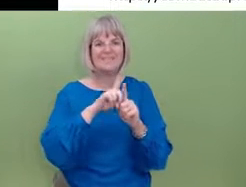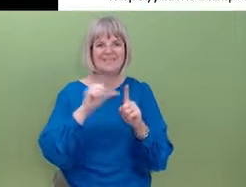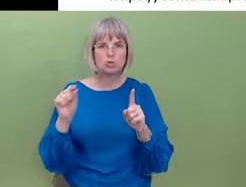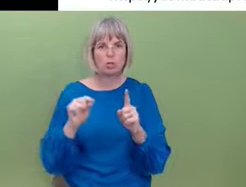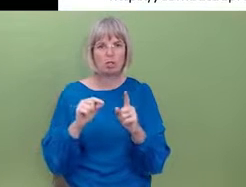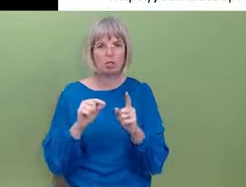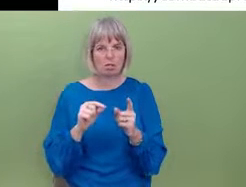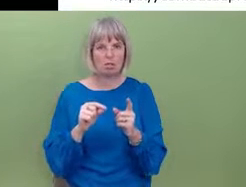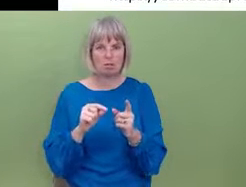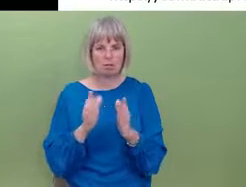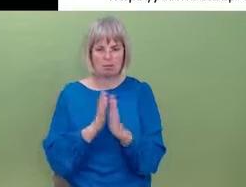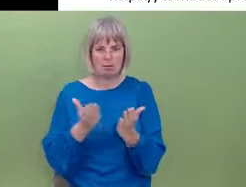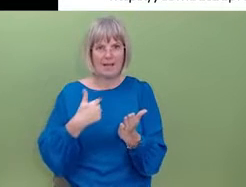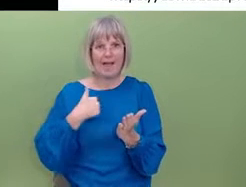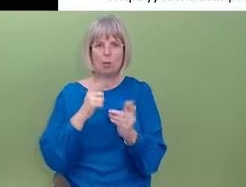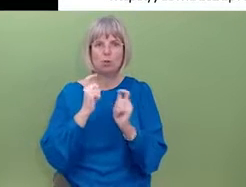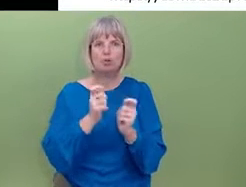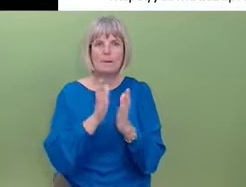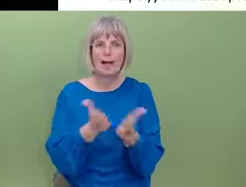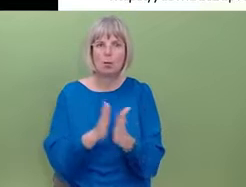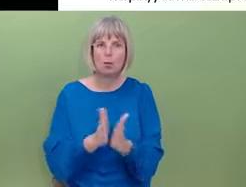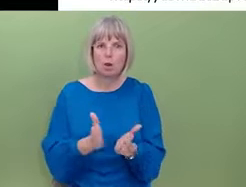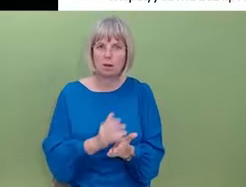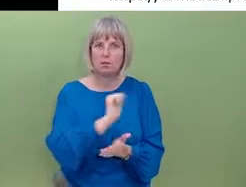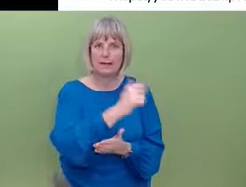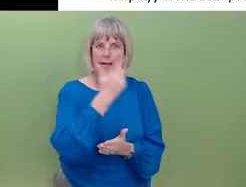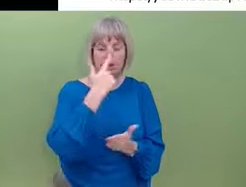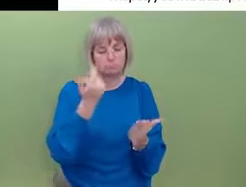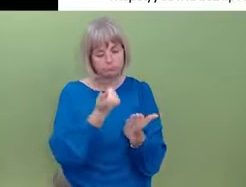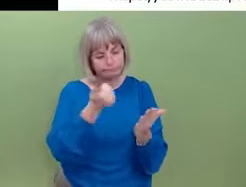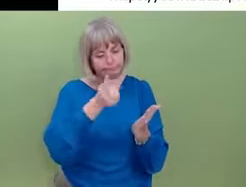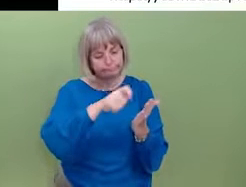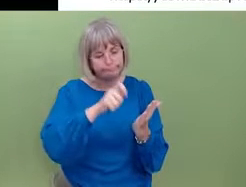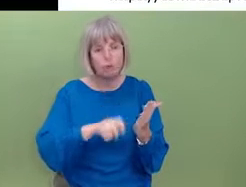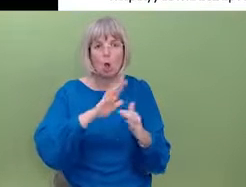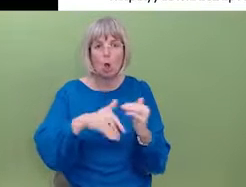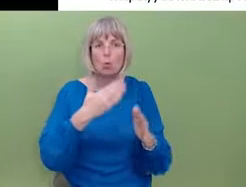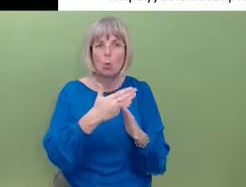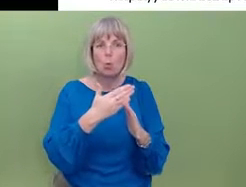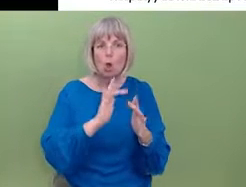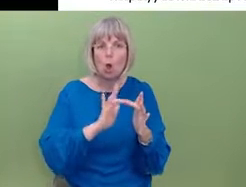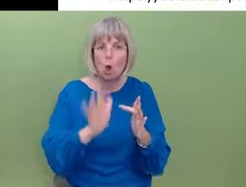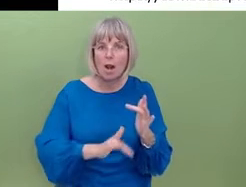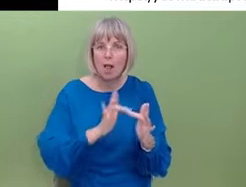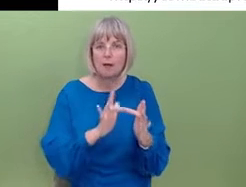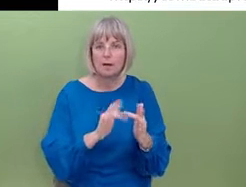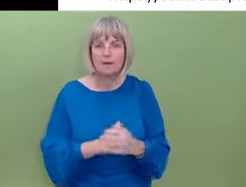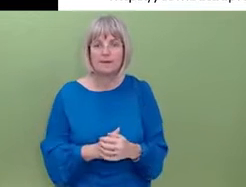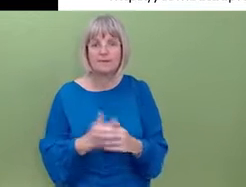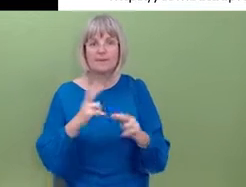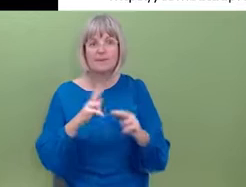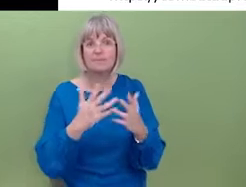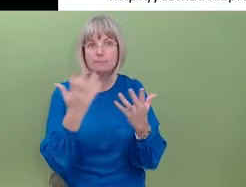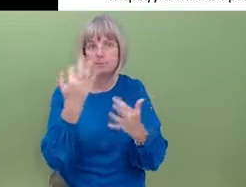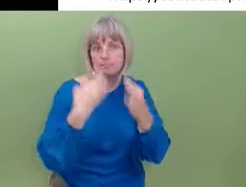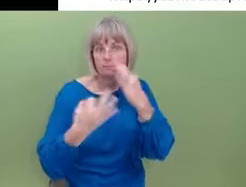that young people can complete their homework tasks online. anyone has any questions about low